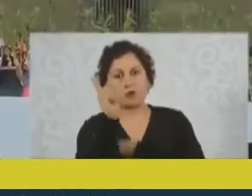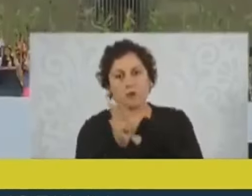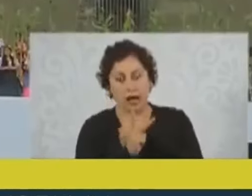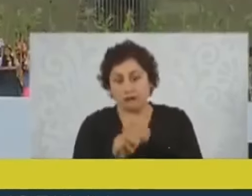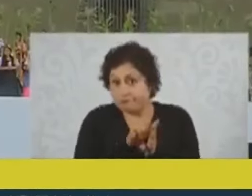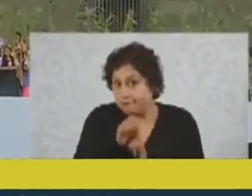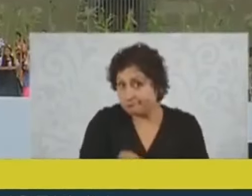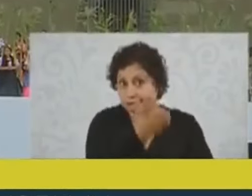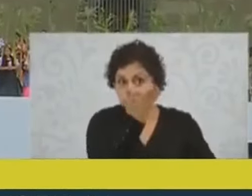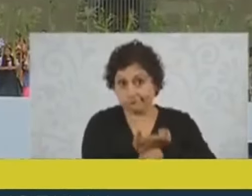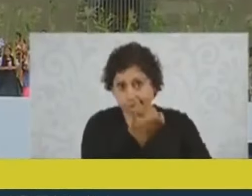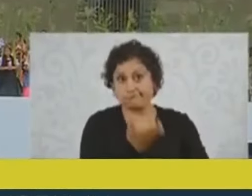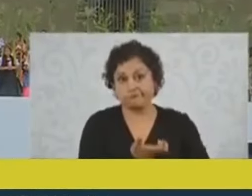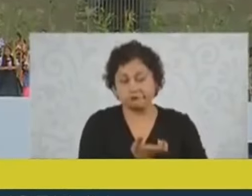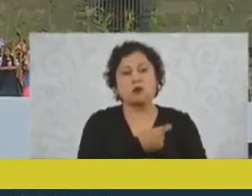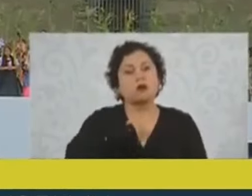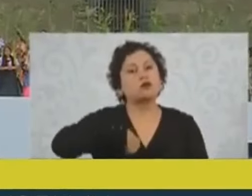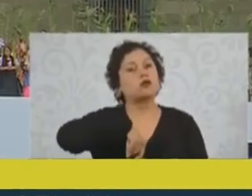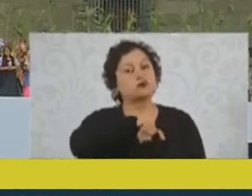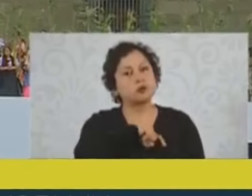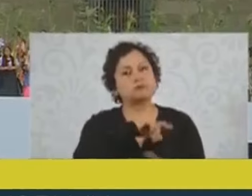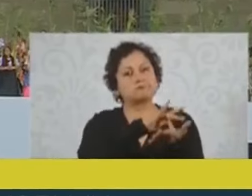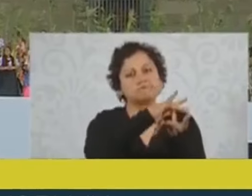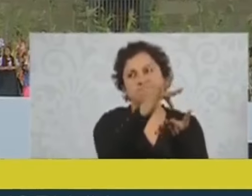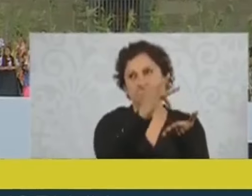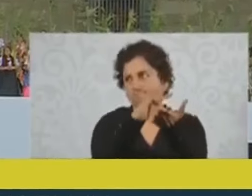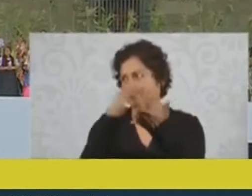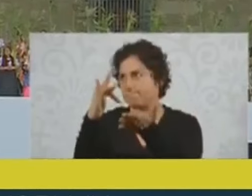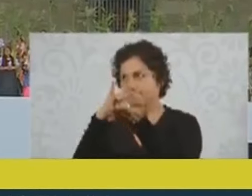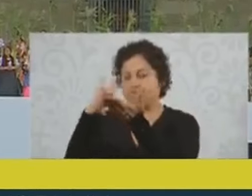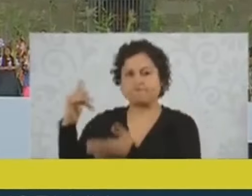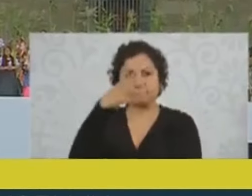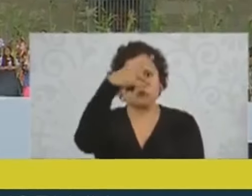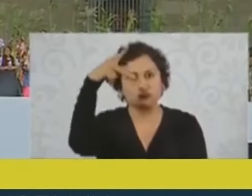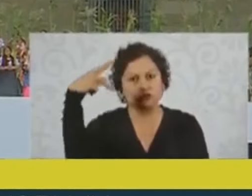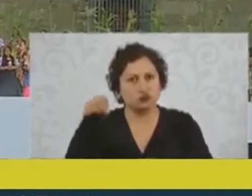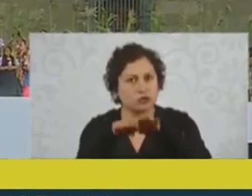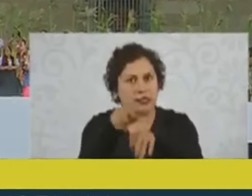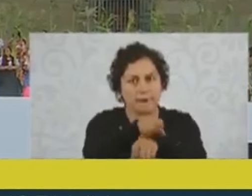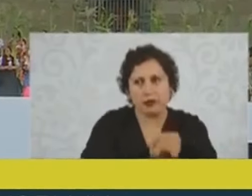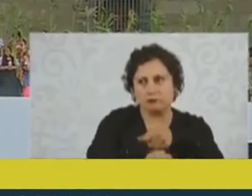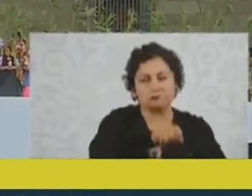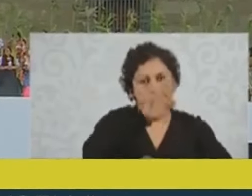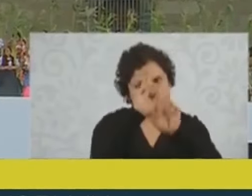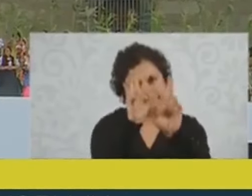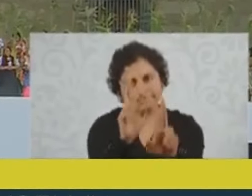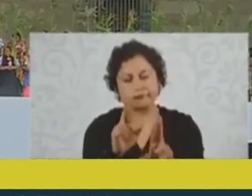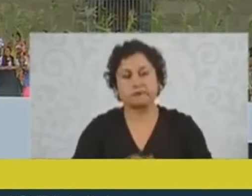the economy of the United States. We will always be thankful for their work,